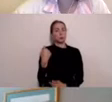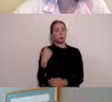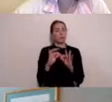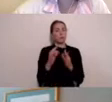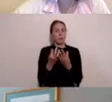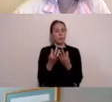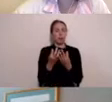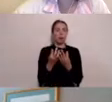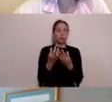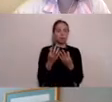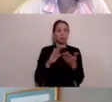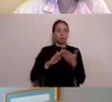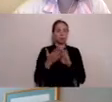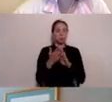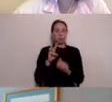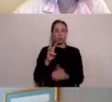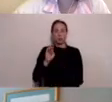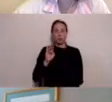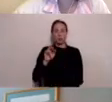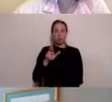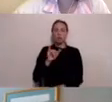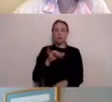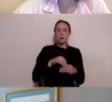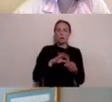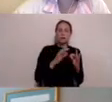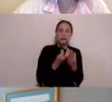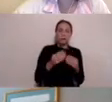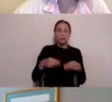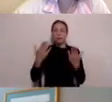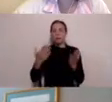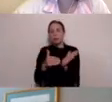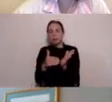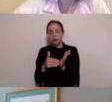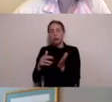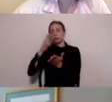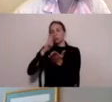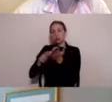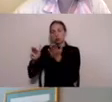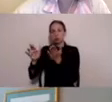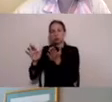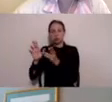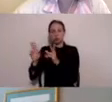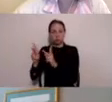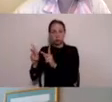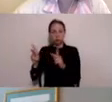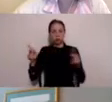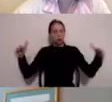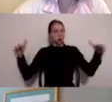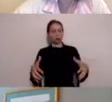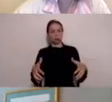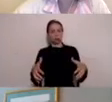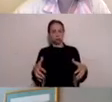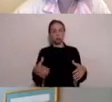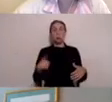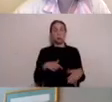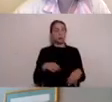community, including health providers and researchers. We've provided 2, and we're looking at our next topic